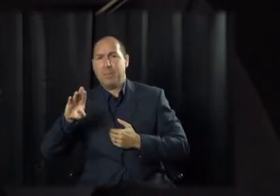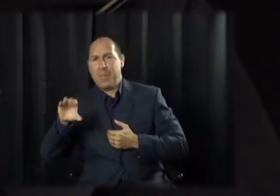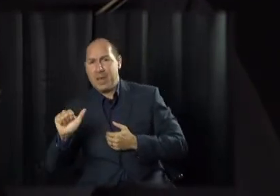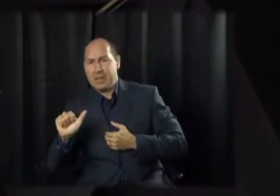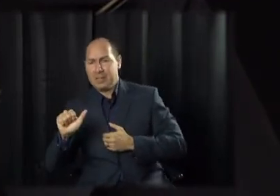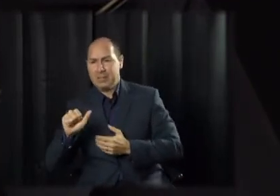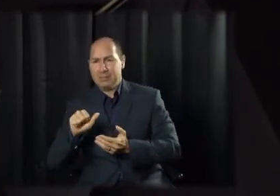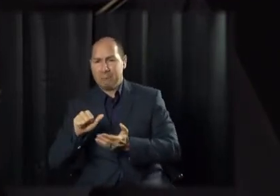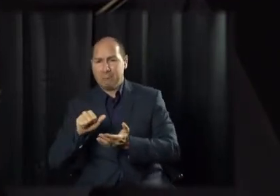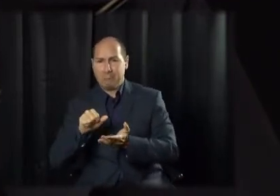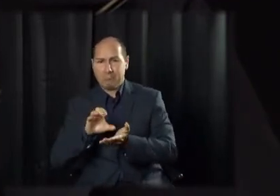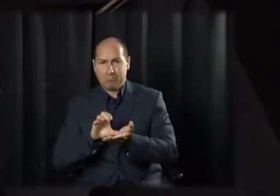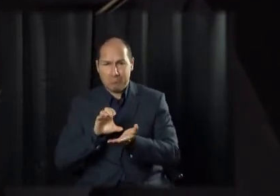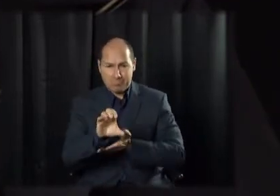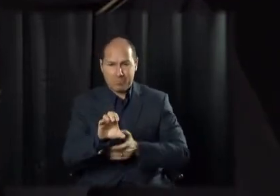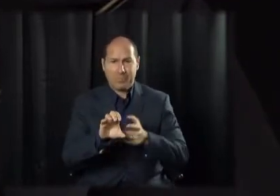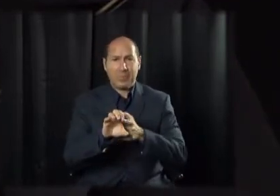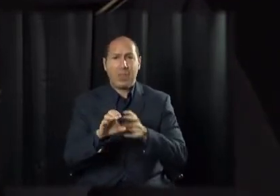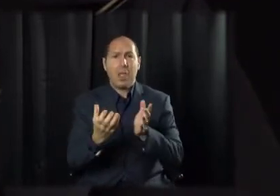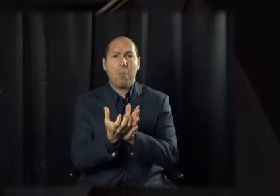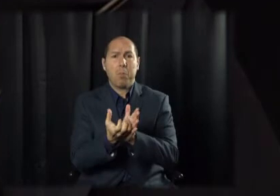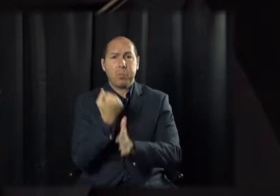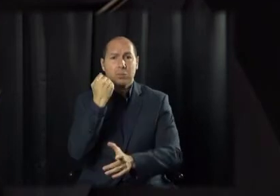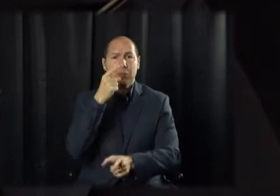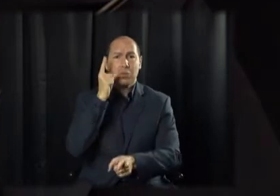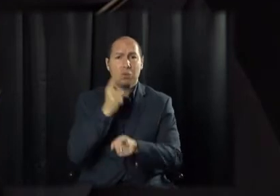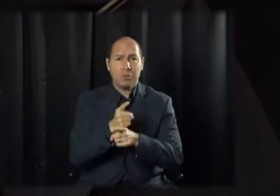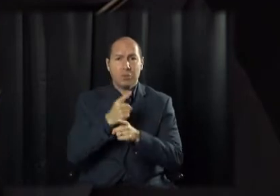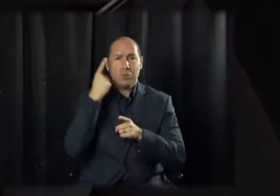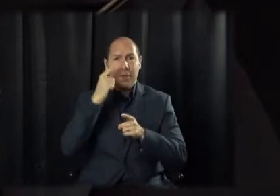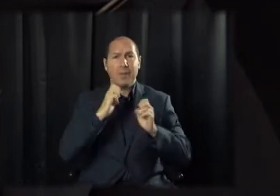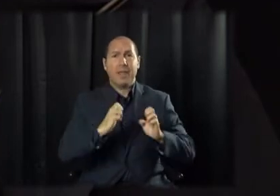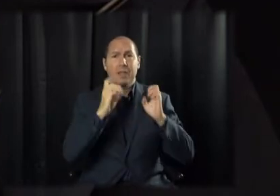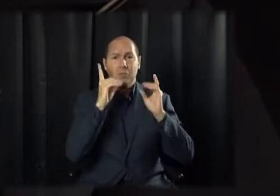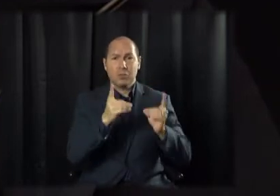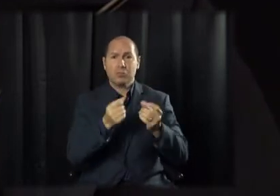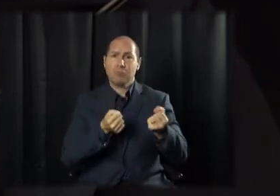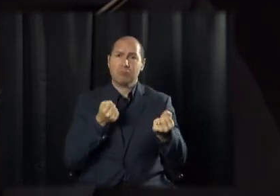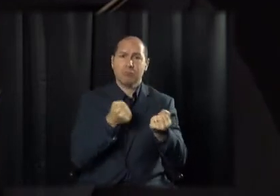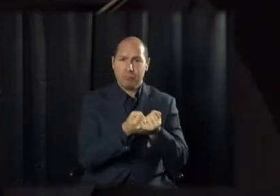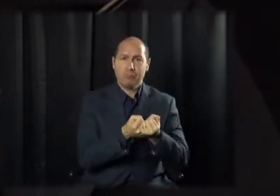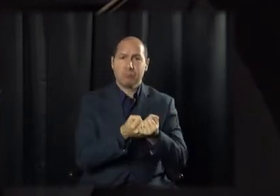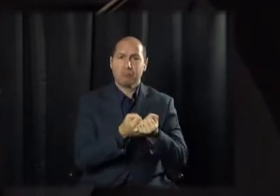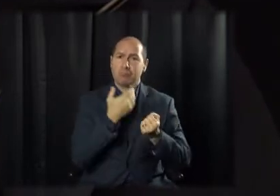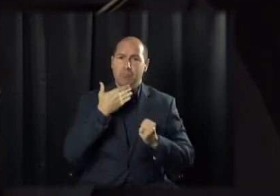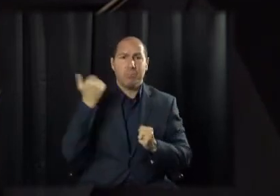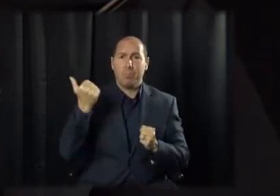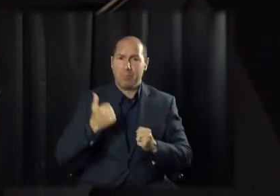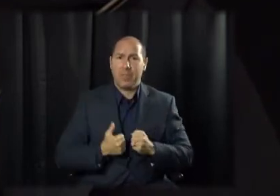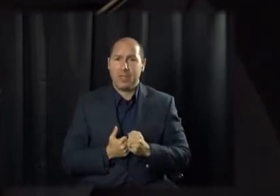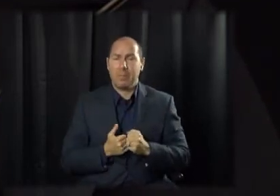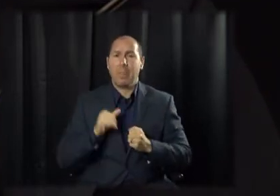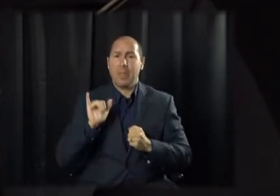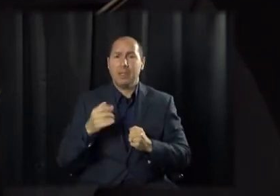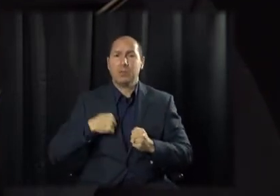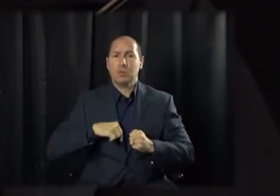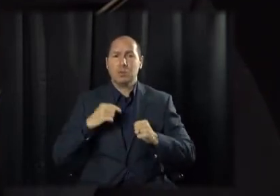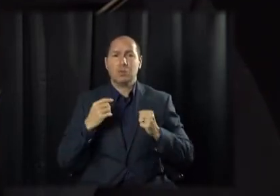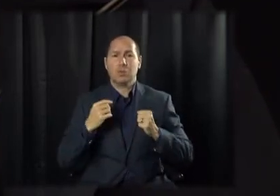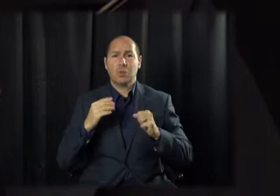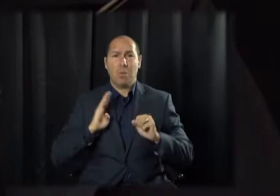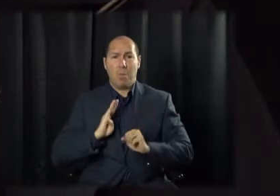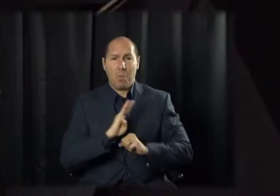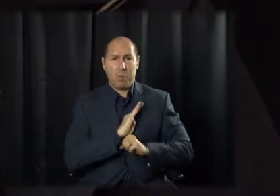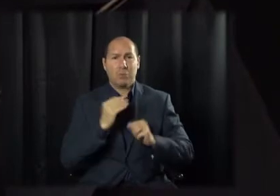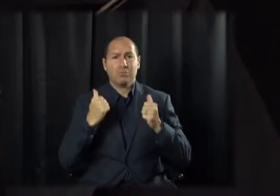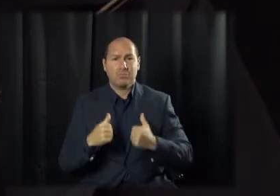most appropriate and effective way possible. We had a fiduciary responsibility to do that. So that's what we're trying to do as a board. I do think that we